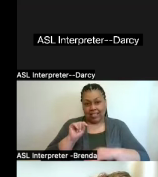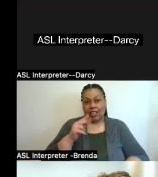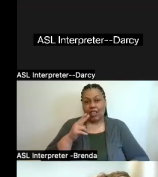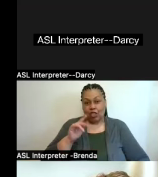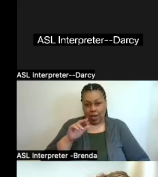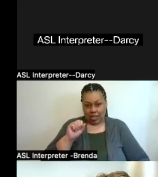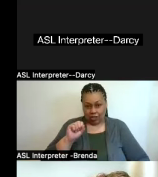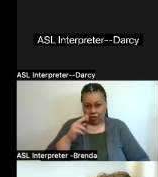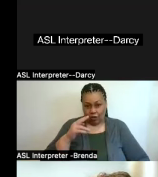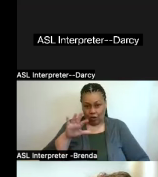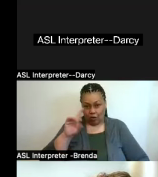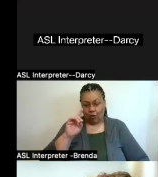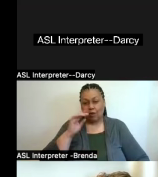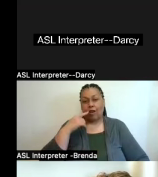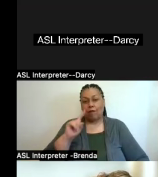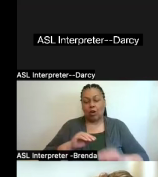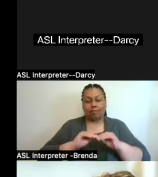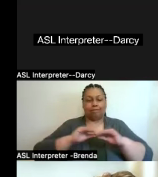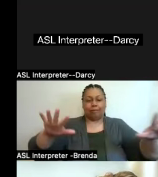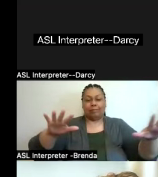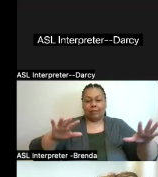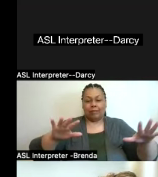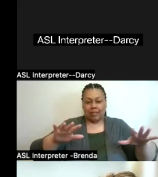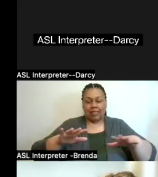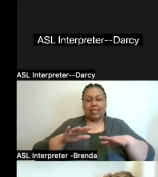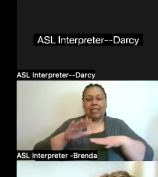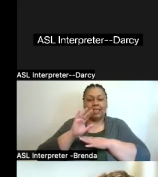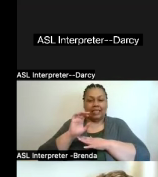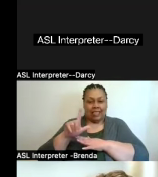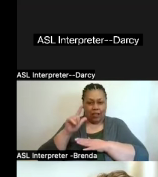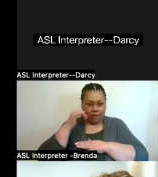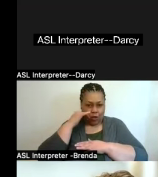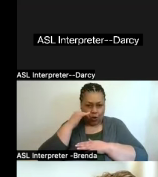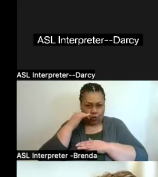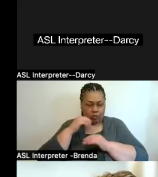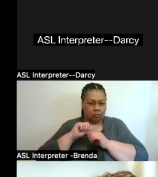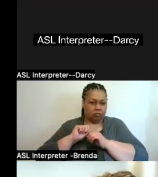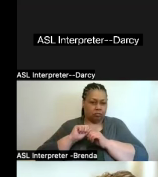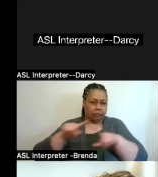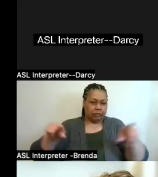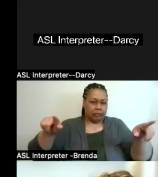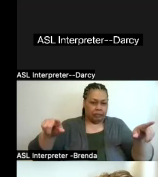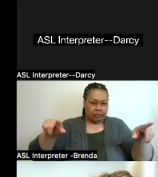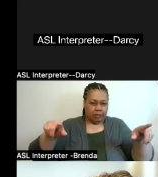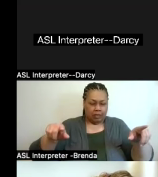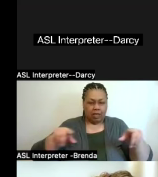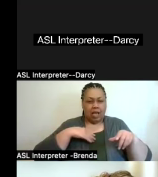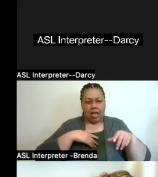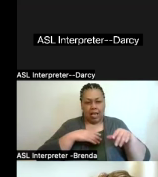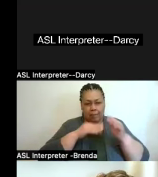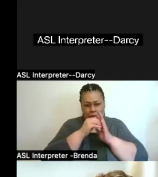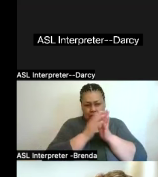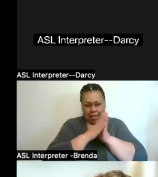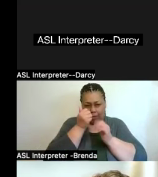is used for sending public alerts to cell phones. And so I've listed the individual earthquakes